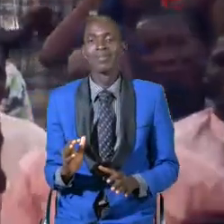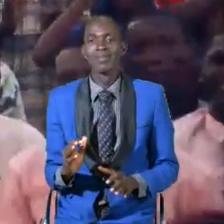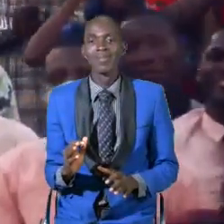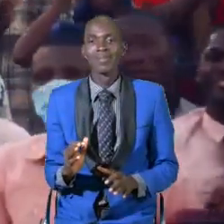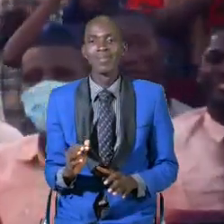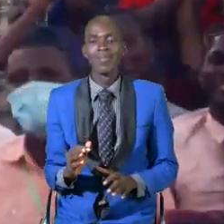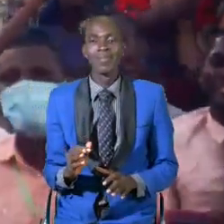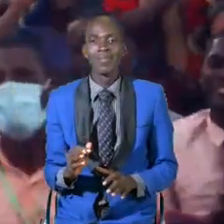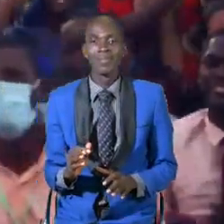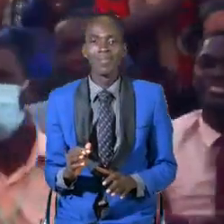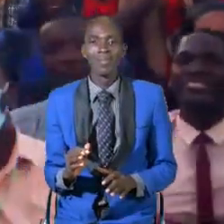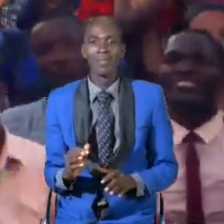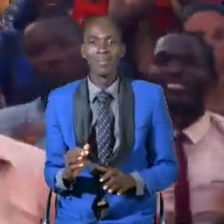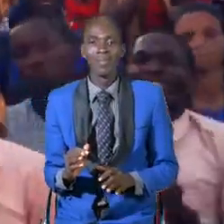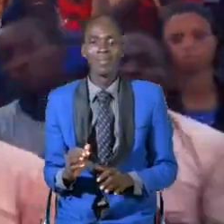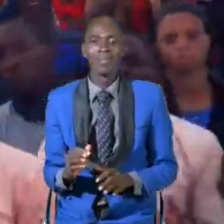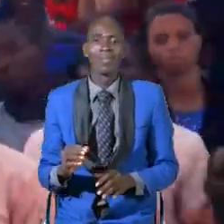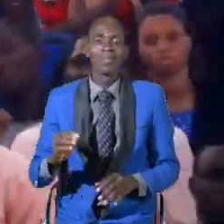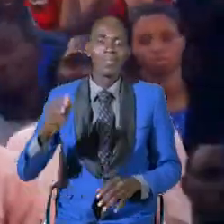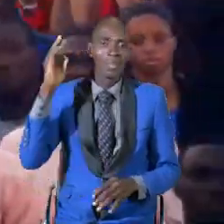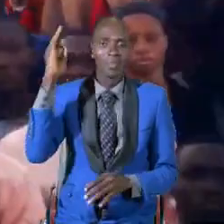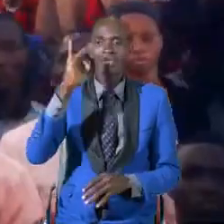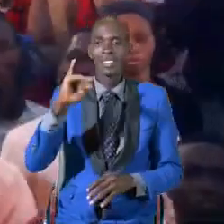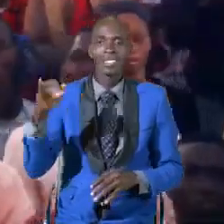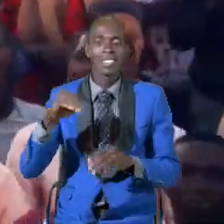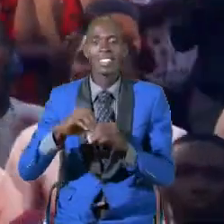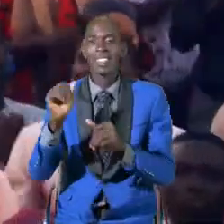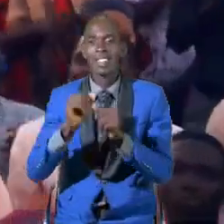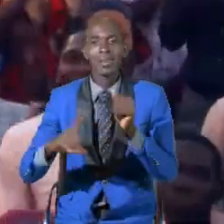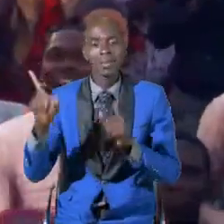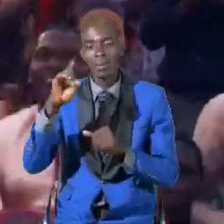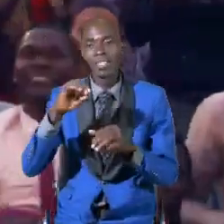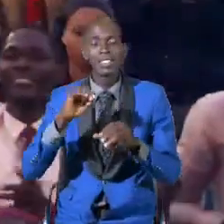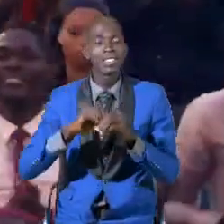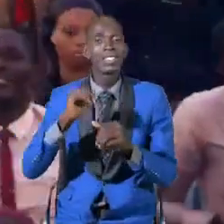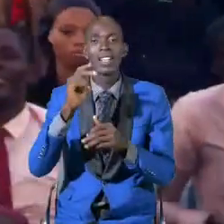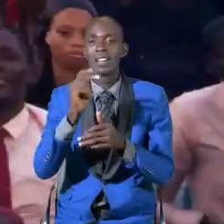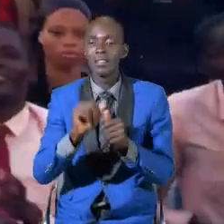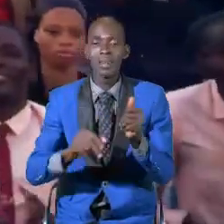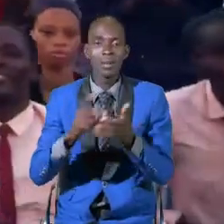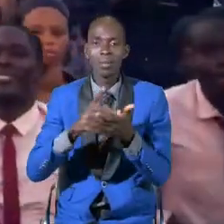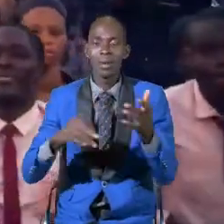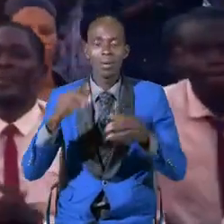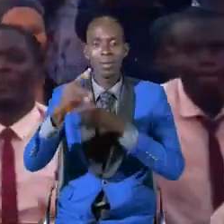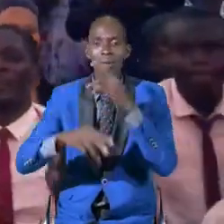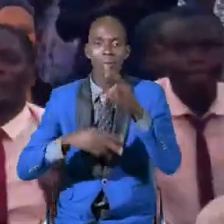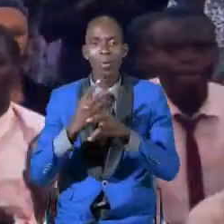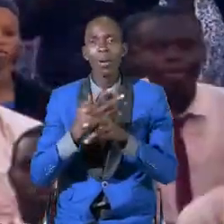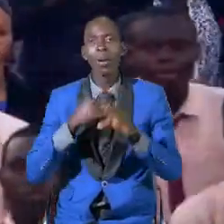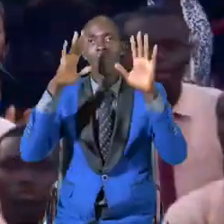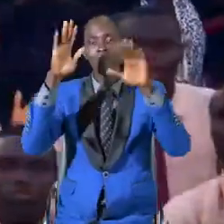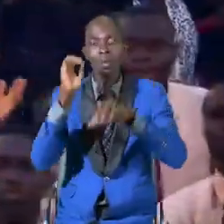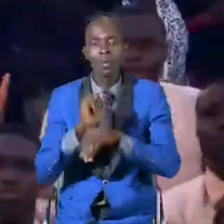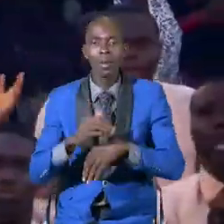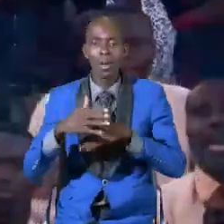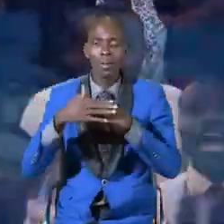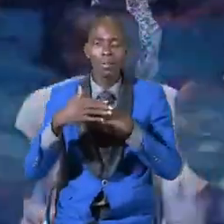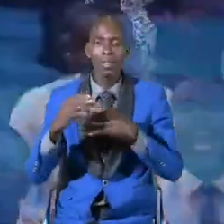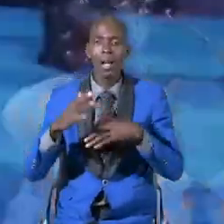United States of America, Russia, Ukraine. He takes the world with miracles following. What is the next